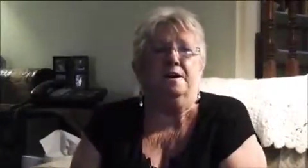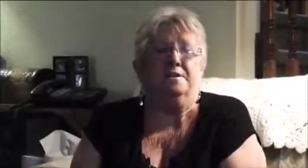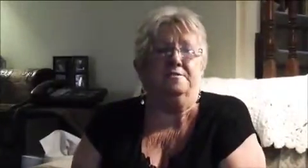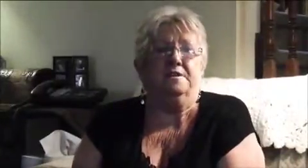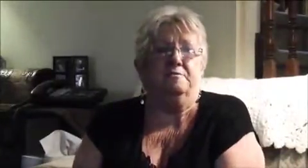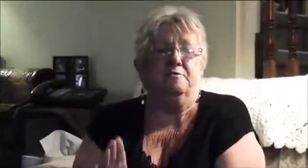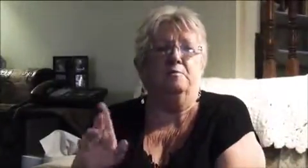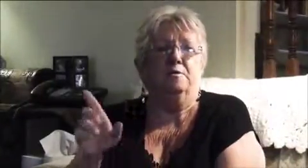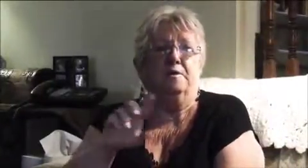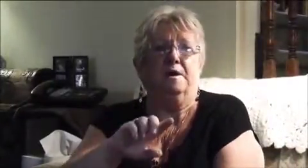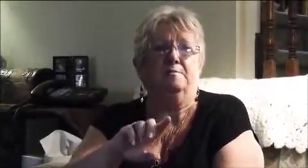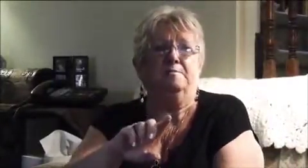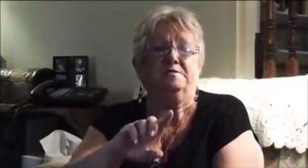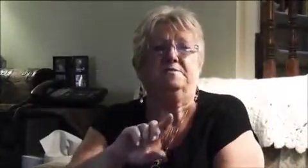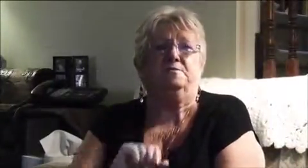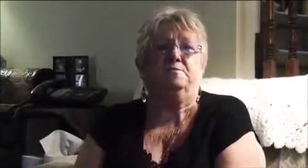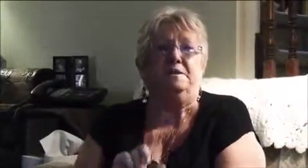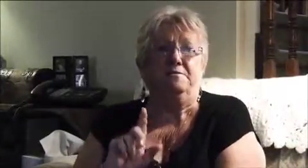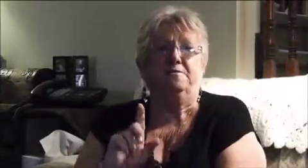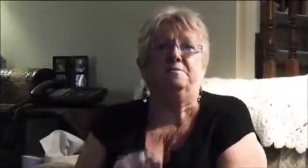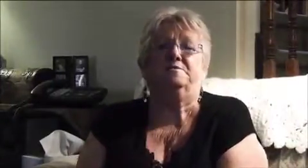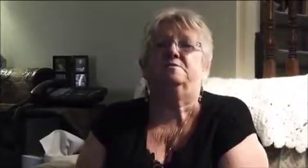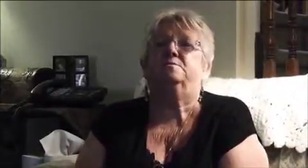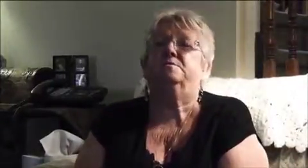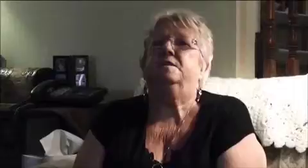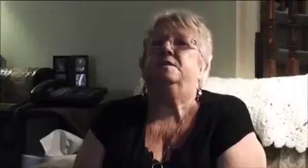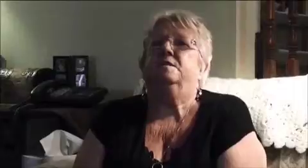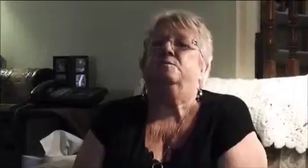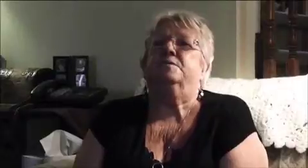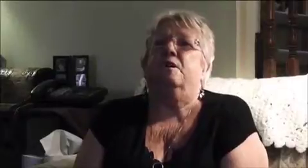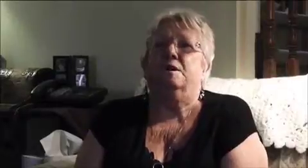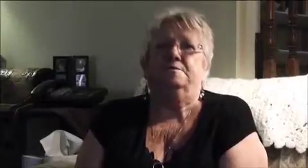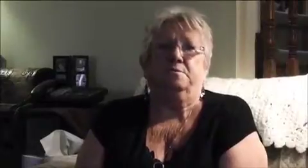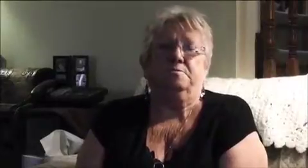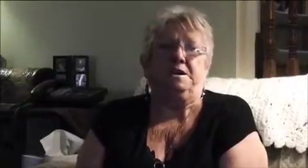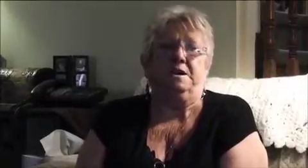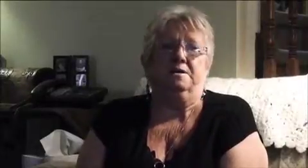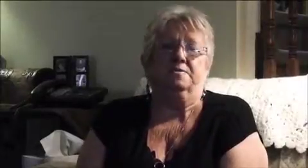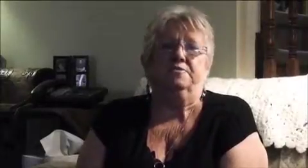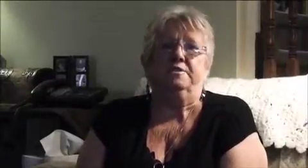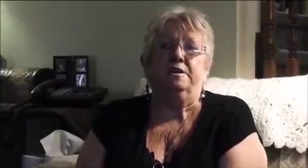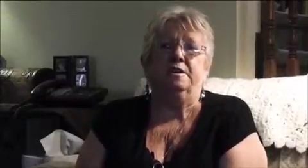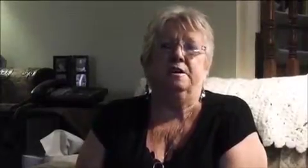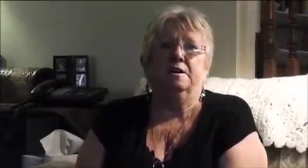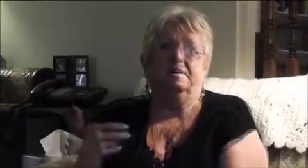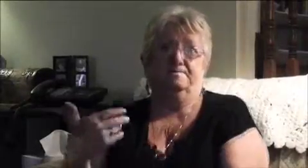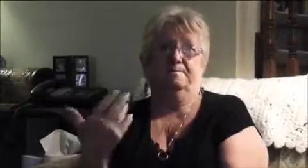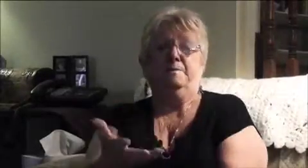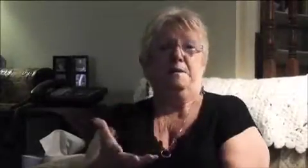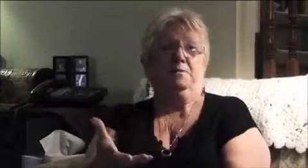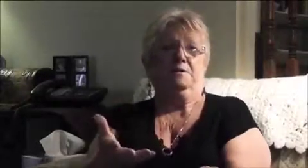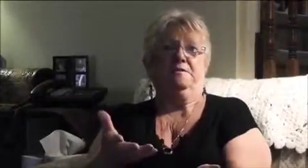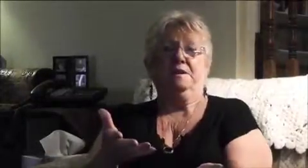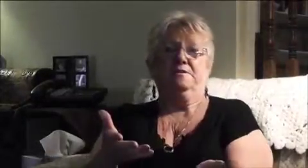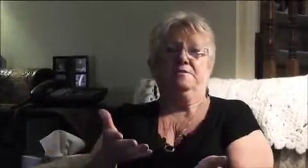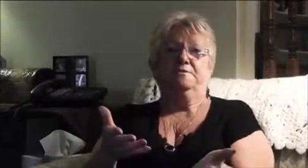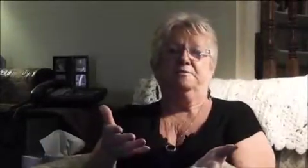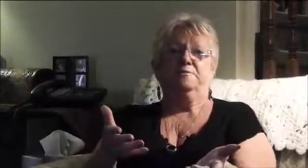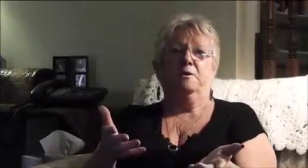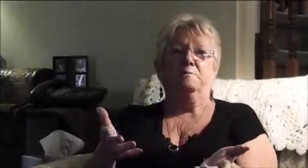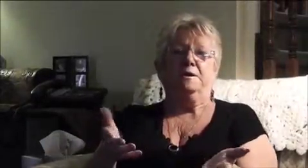Weir, she a former business coach, my first business coach, was awesome with me, and she read my book, and